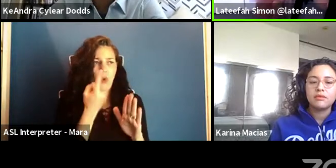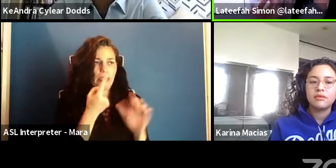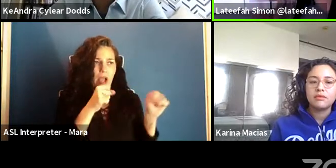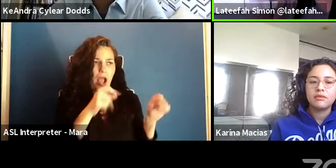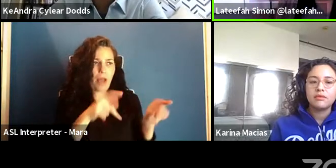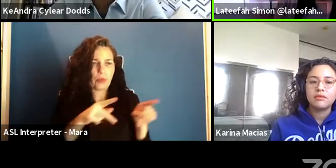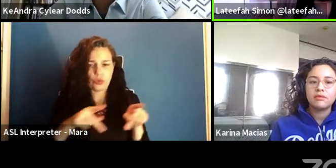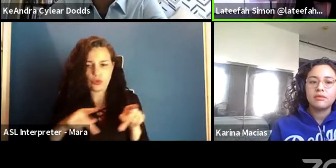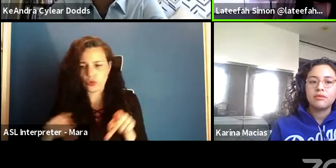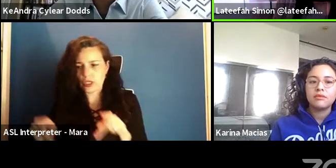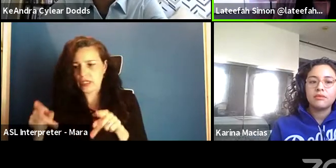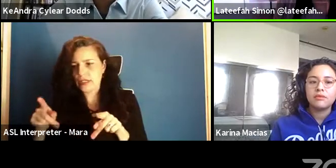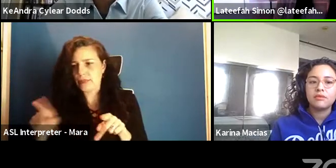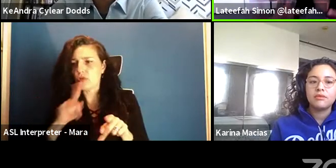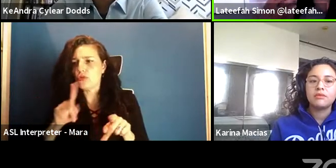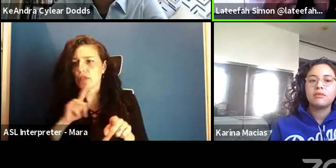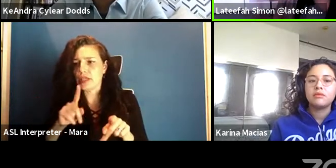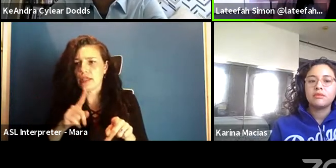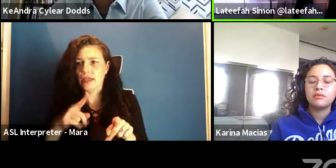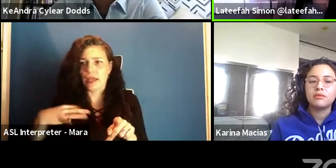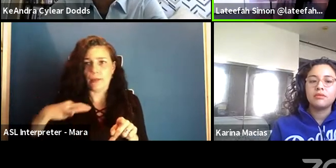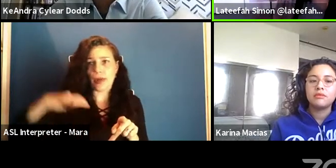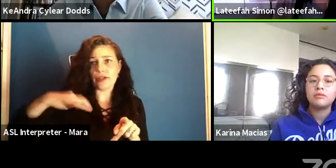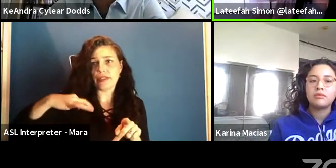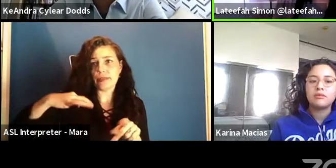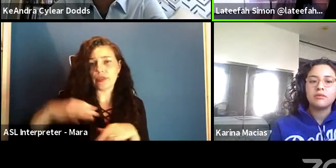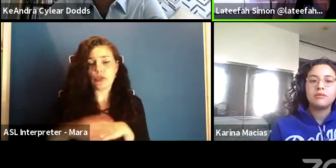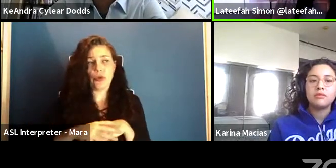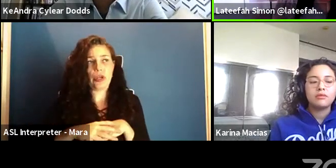really participatory research opportunities, participatory